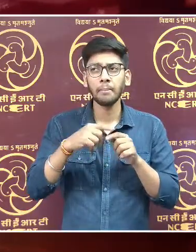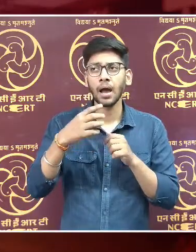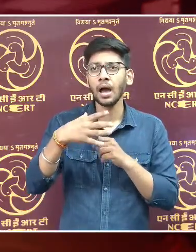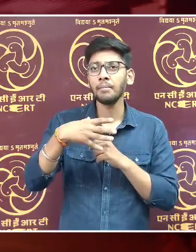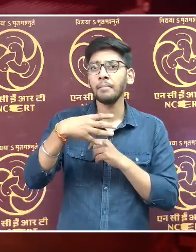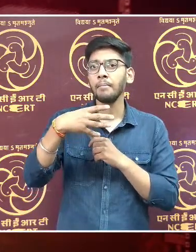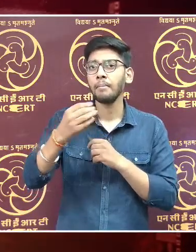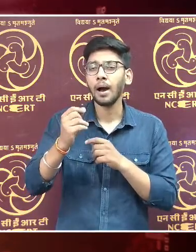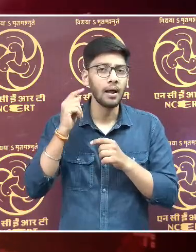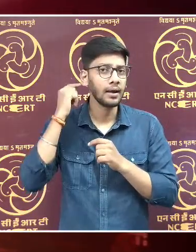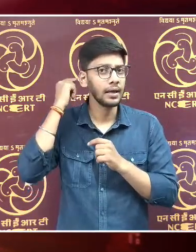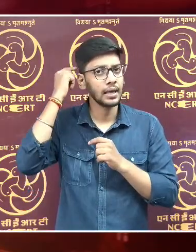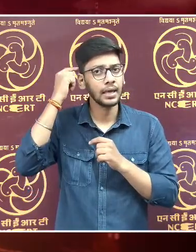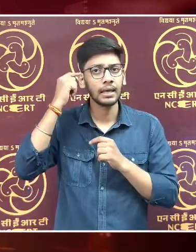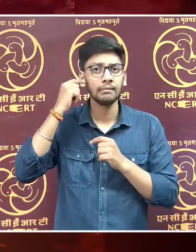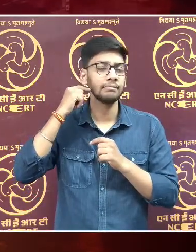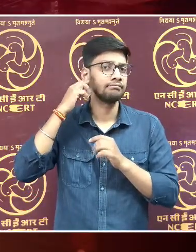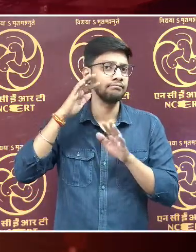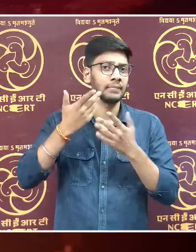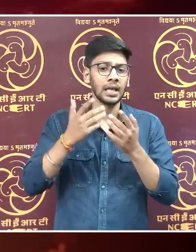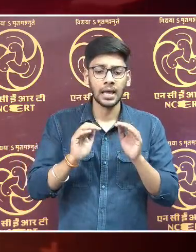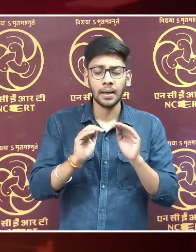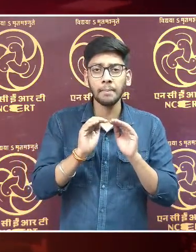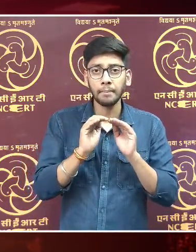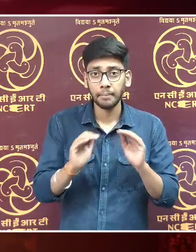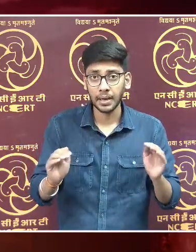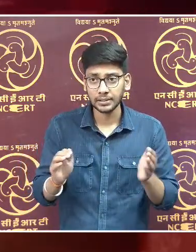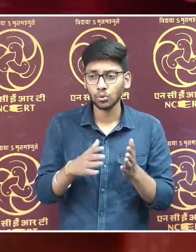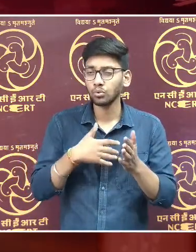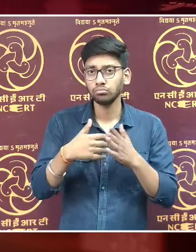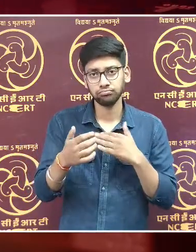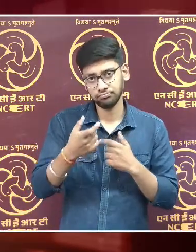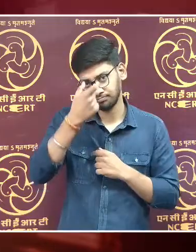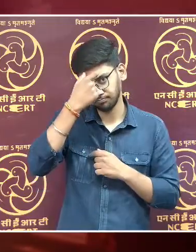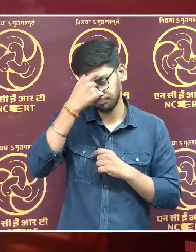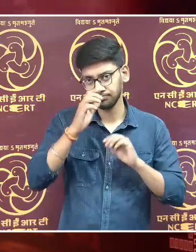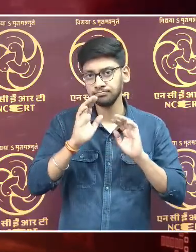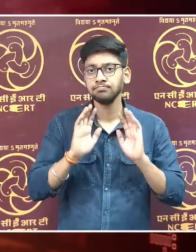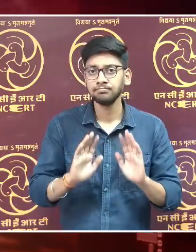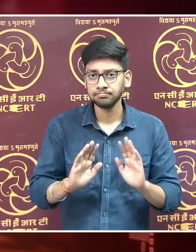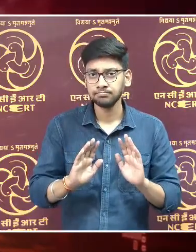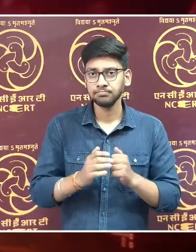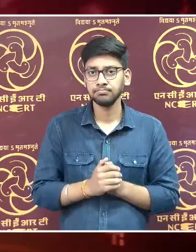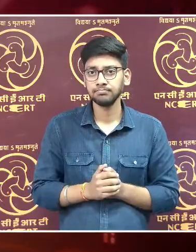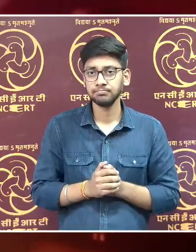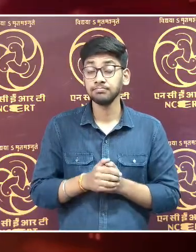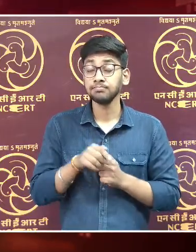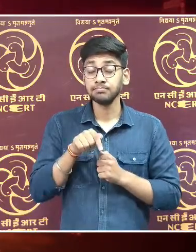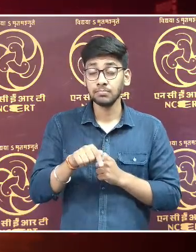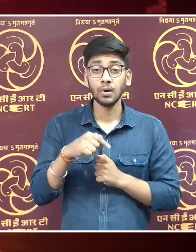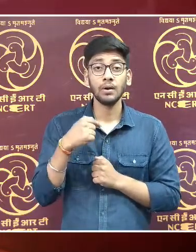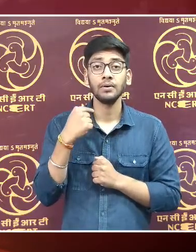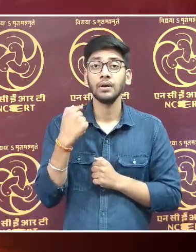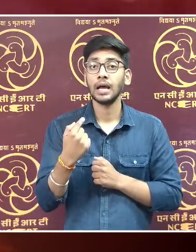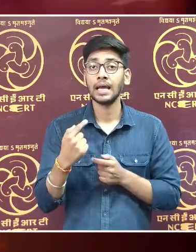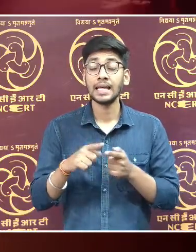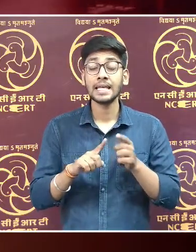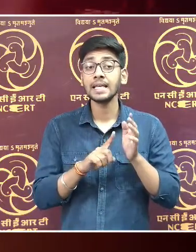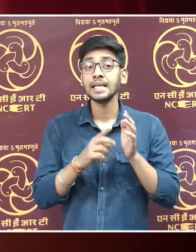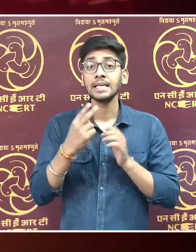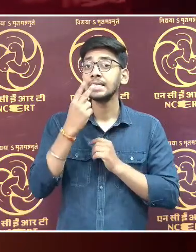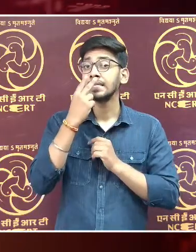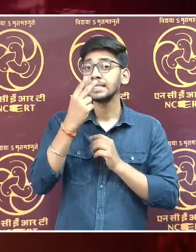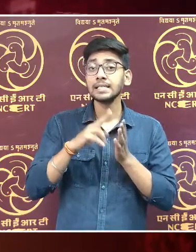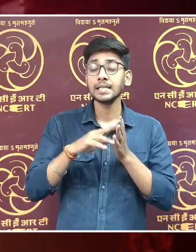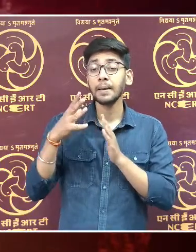ear whether the child has any problem or not. But this is just by seeing the external